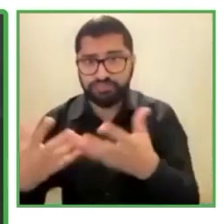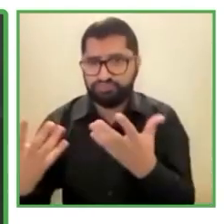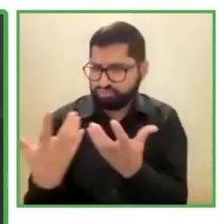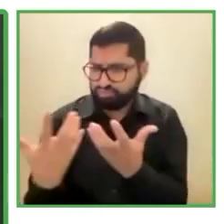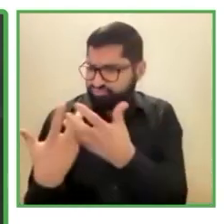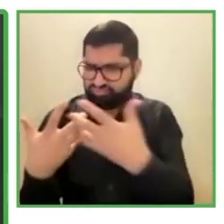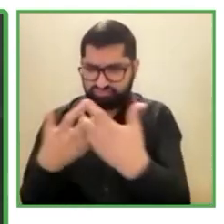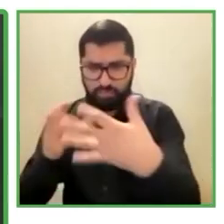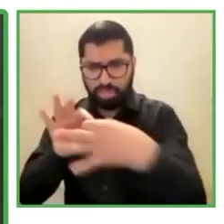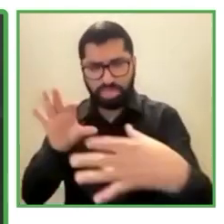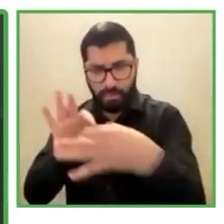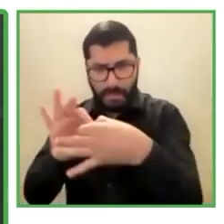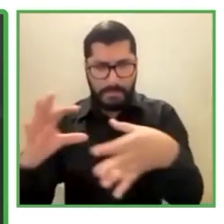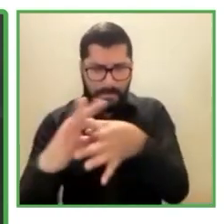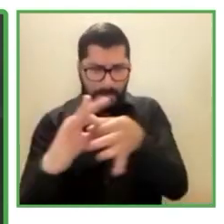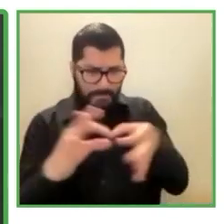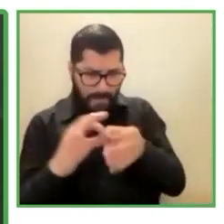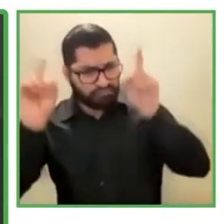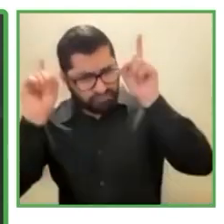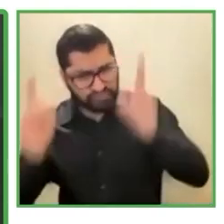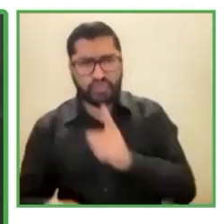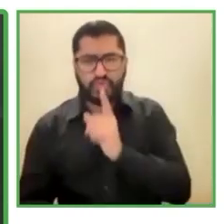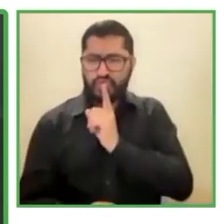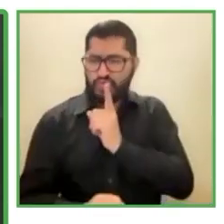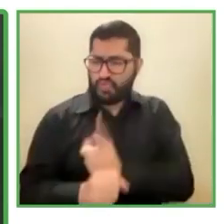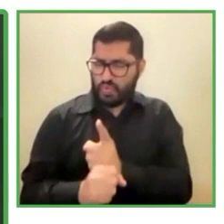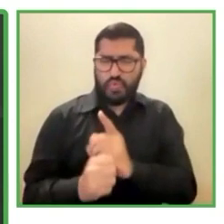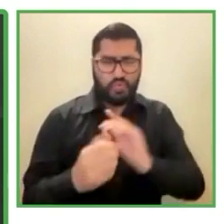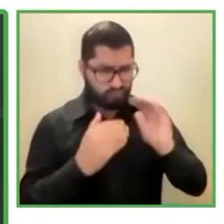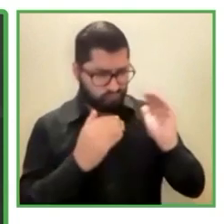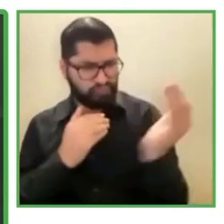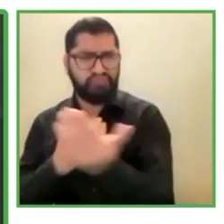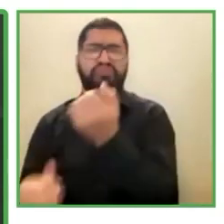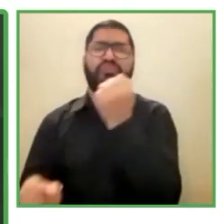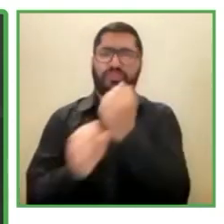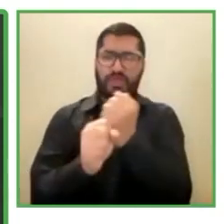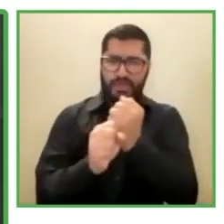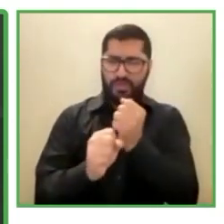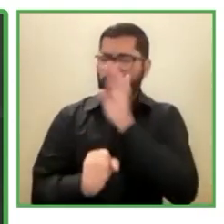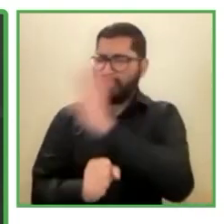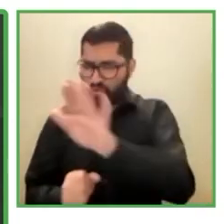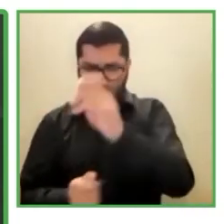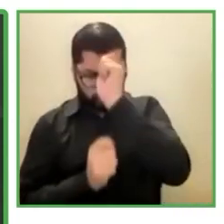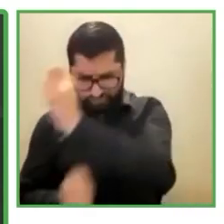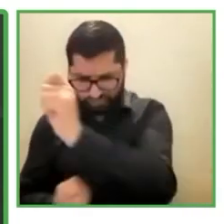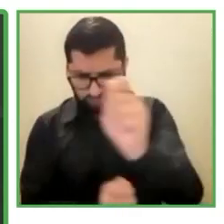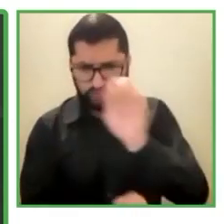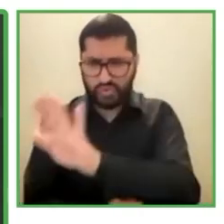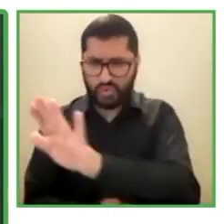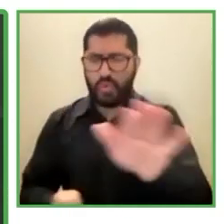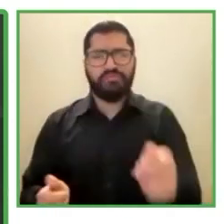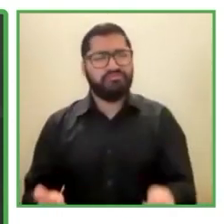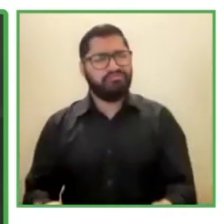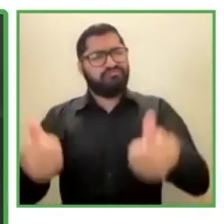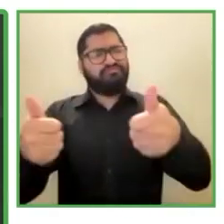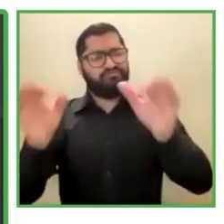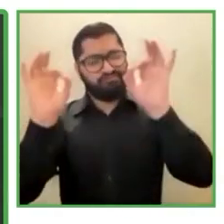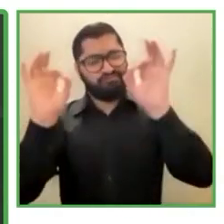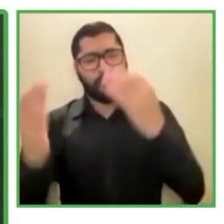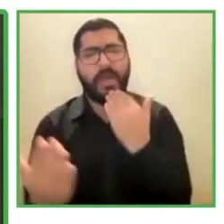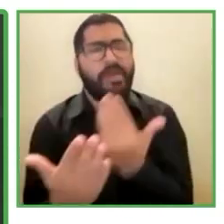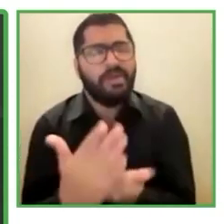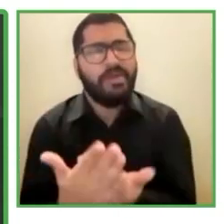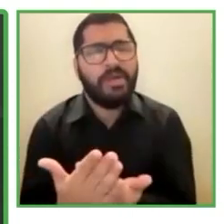to have and configure the real culture where all the people are valued. Thank you very much, and I wish